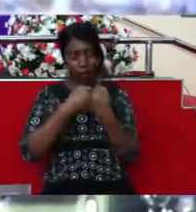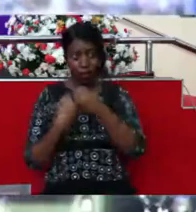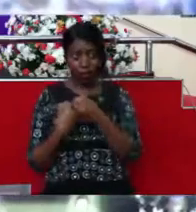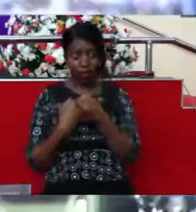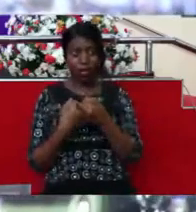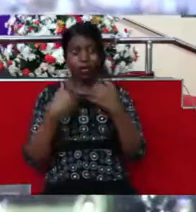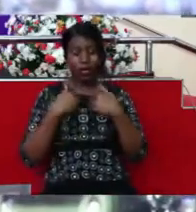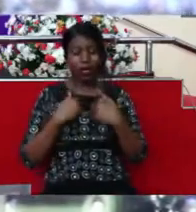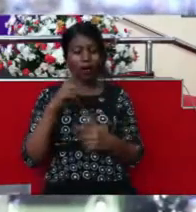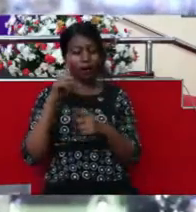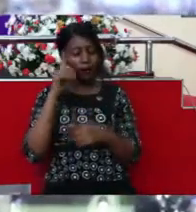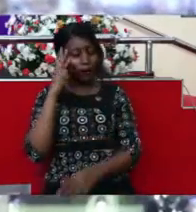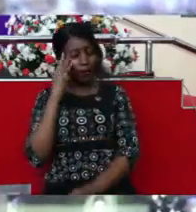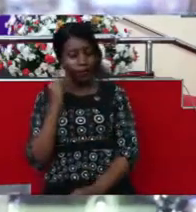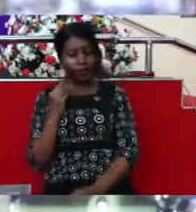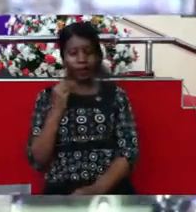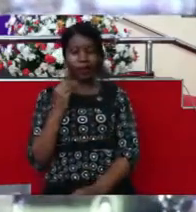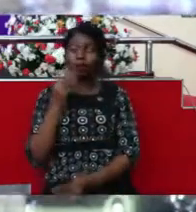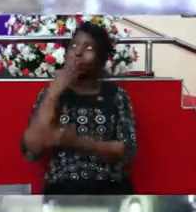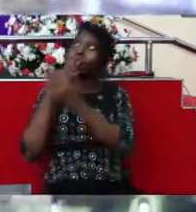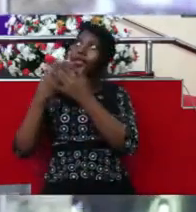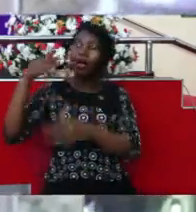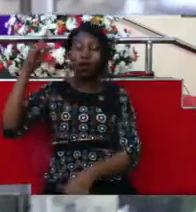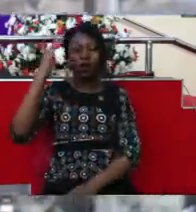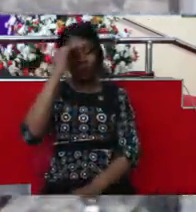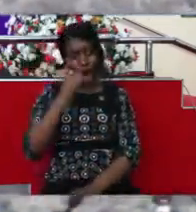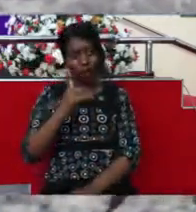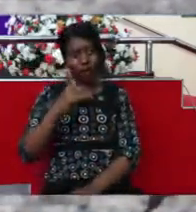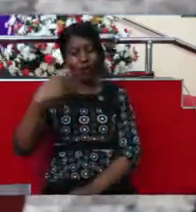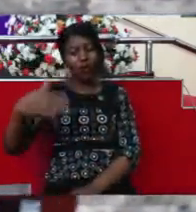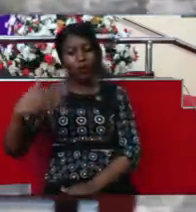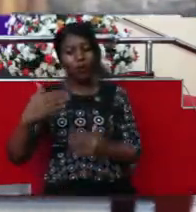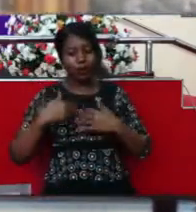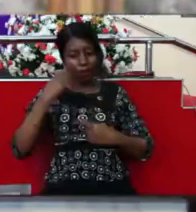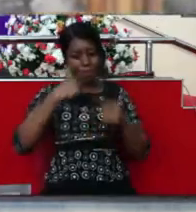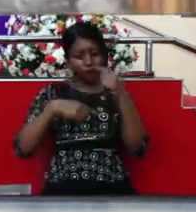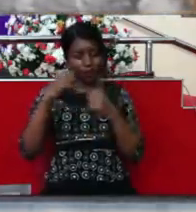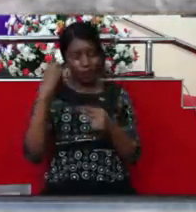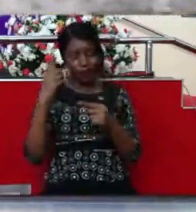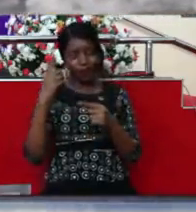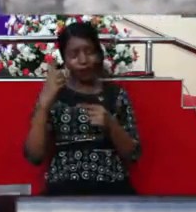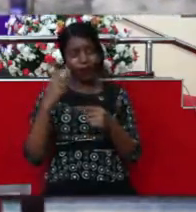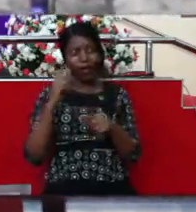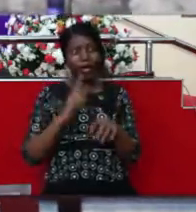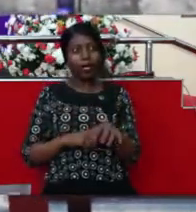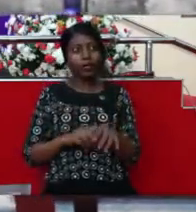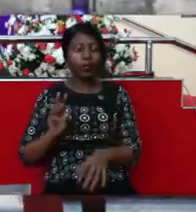thanks be to God who always gives us victory. As we raise our